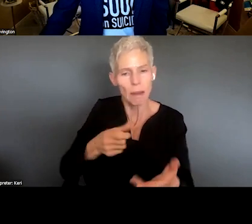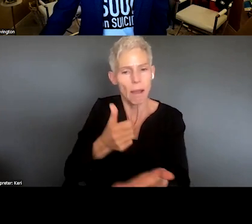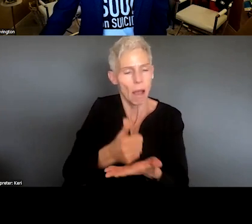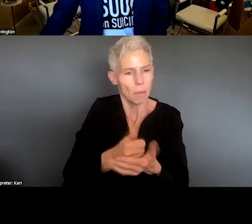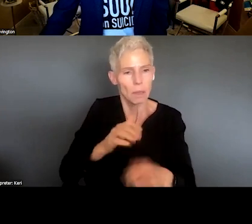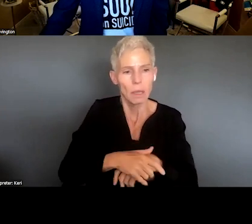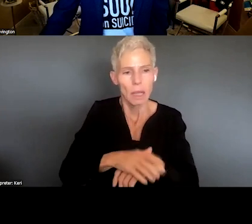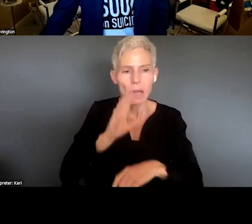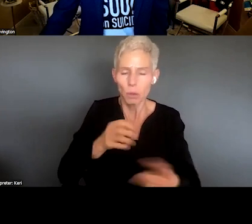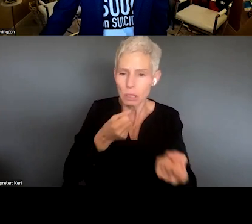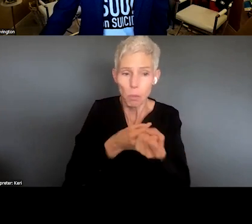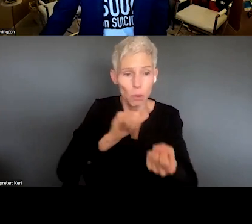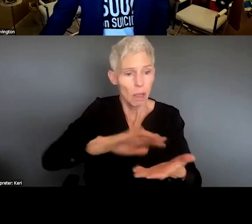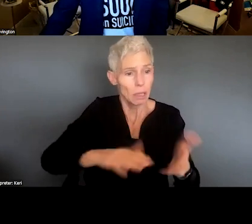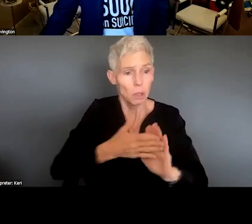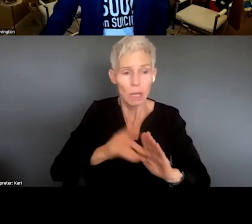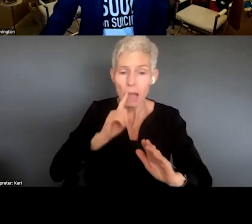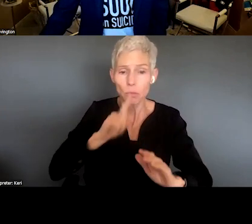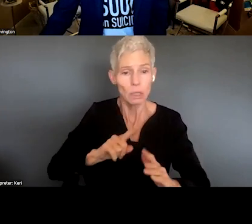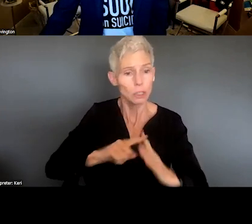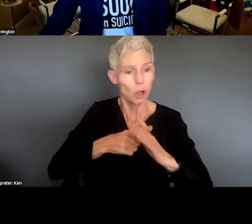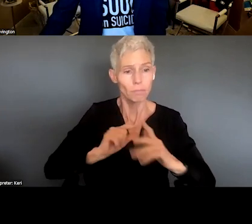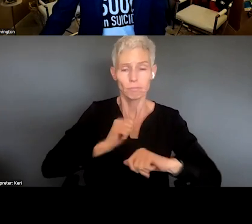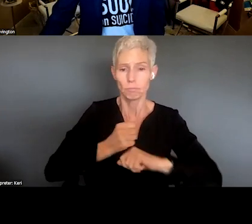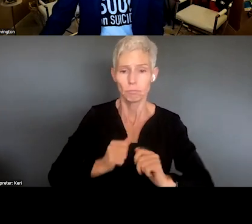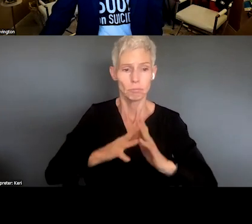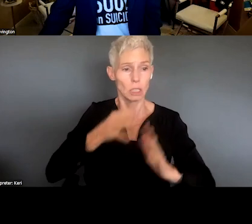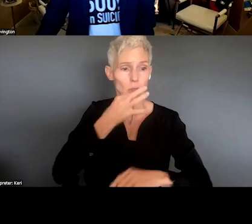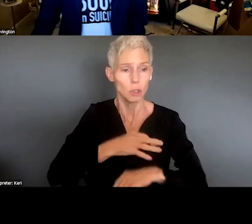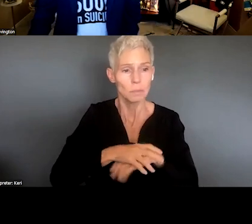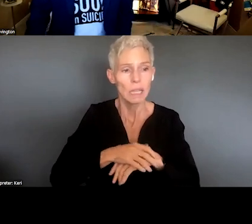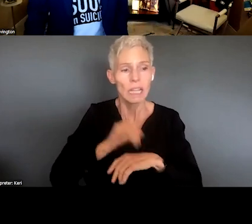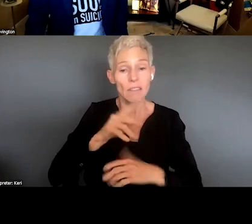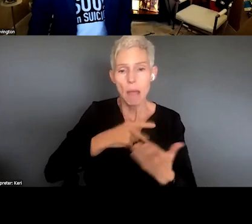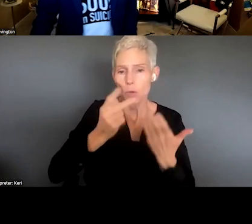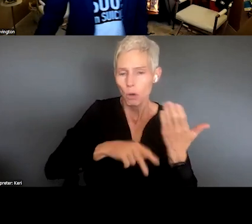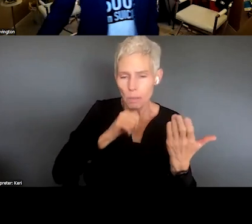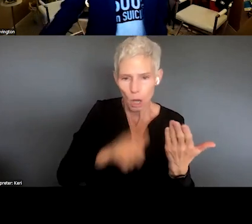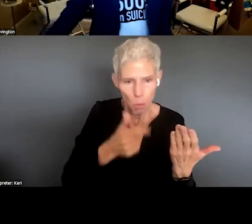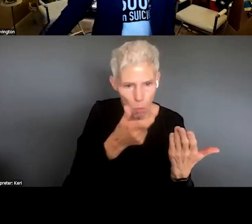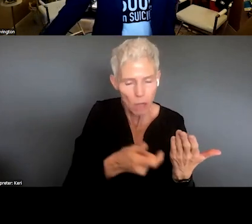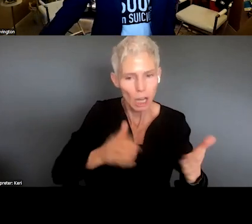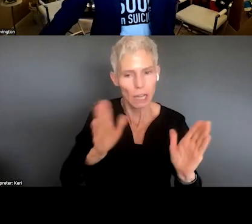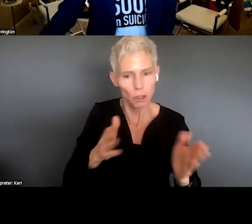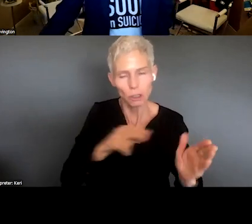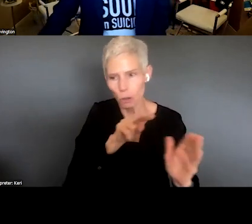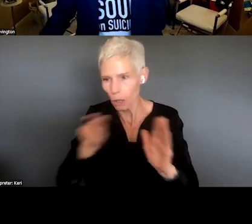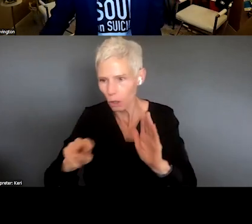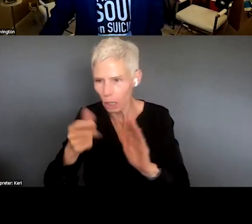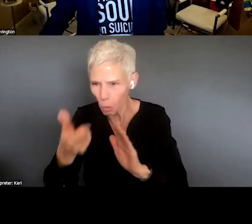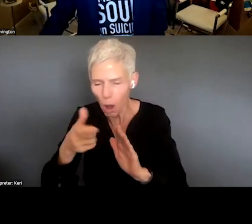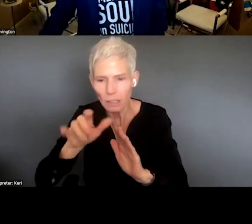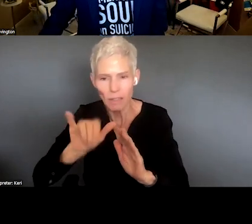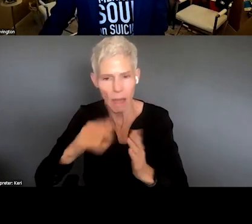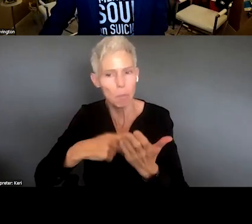will be launching soon. If you didn't see that program, I really encourage you to go back and get a chance